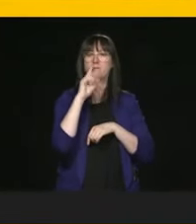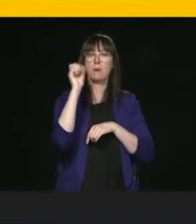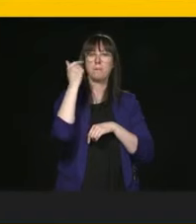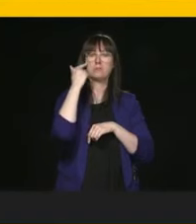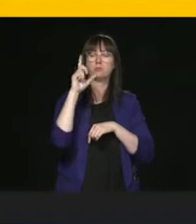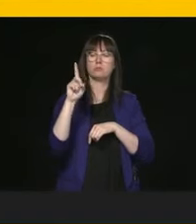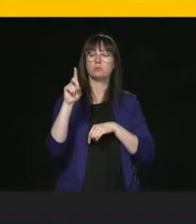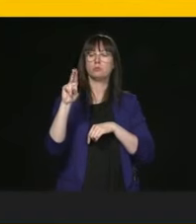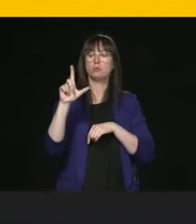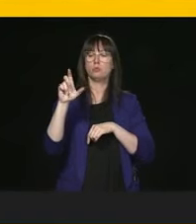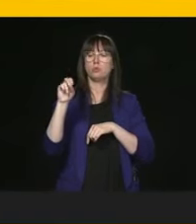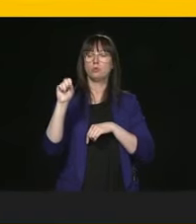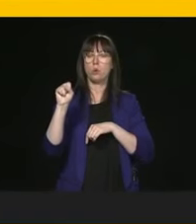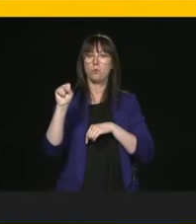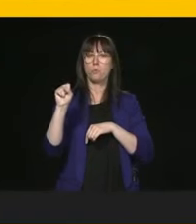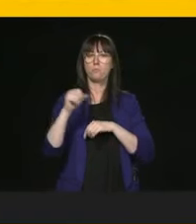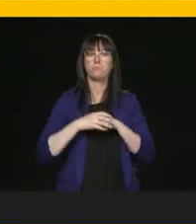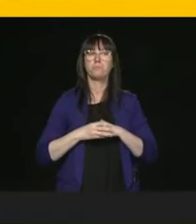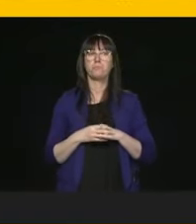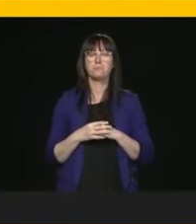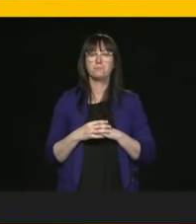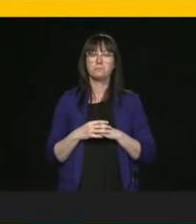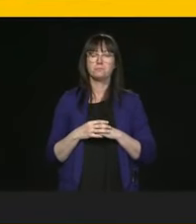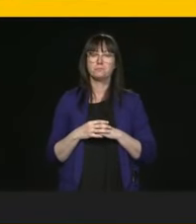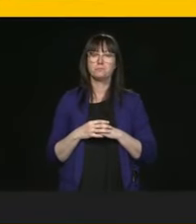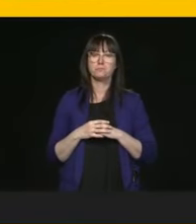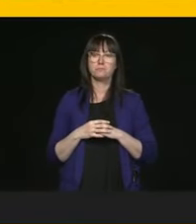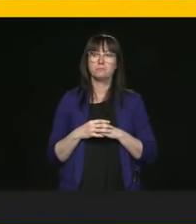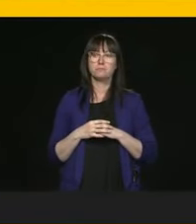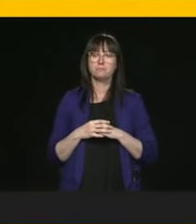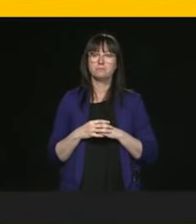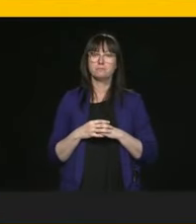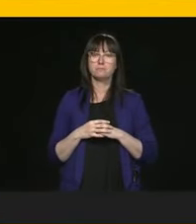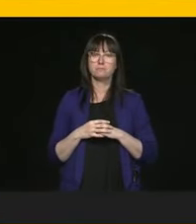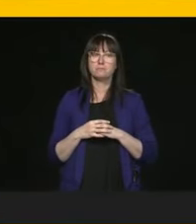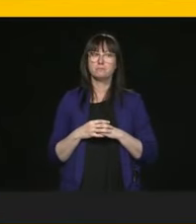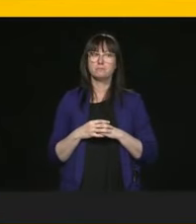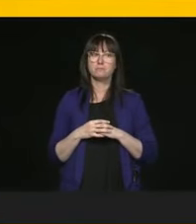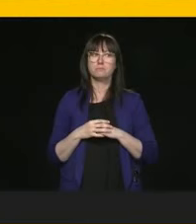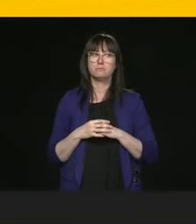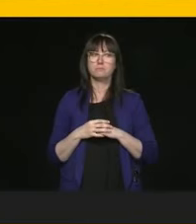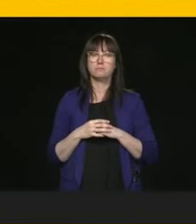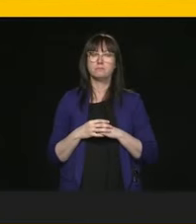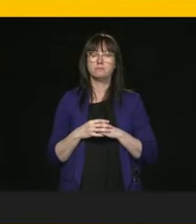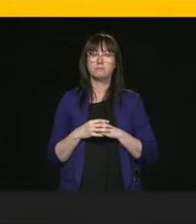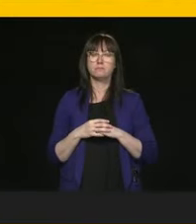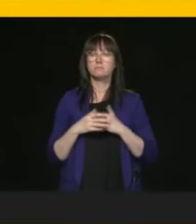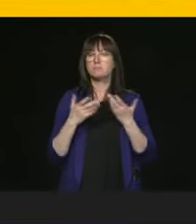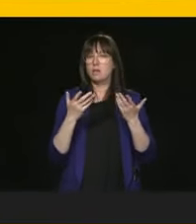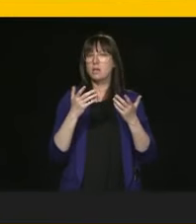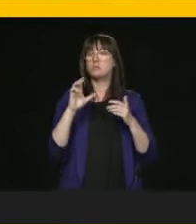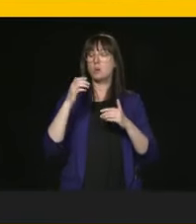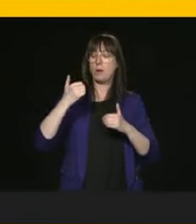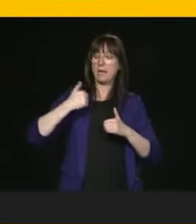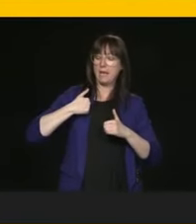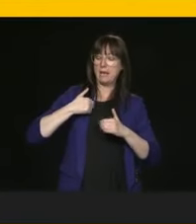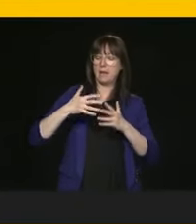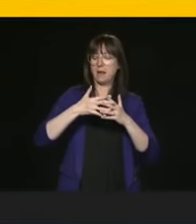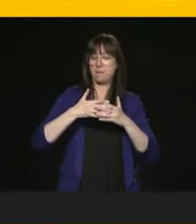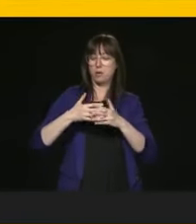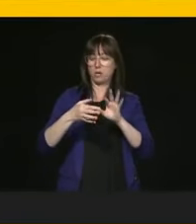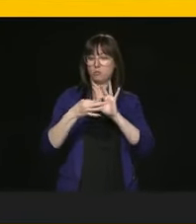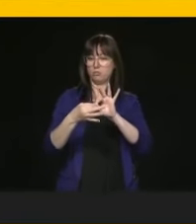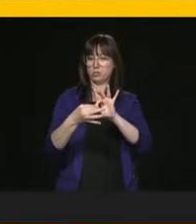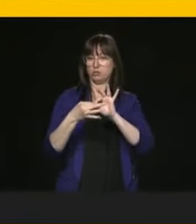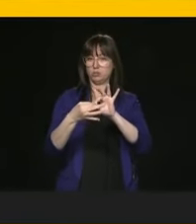Duclos. You spoke about how the Canada-U.S. relationship will be tested in the upcoming